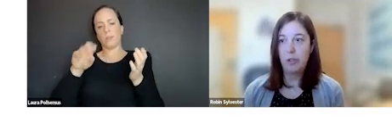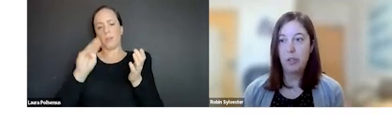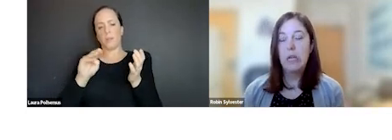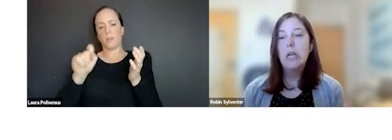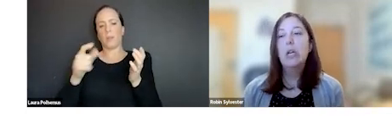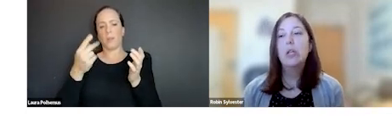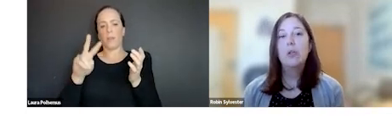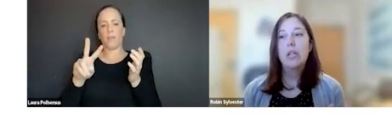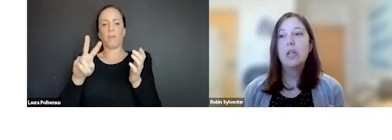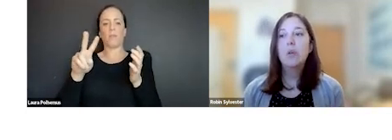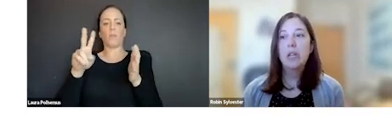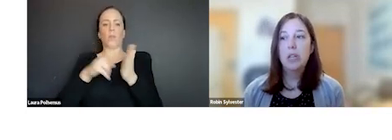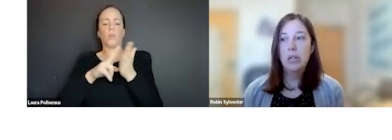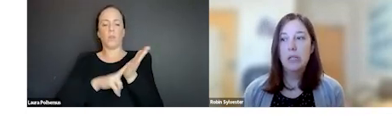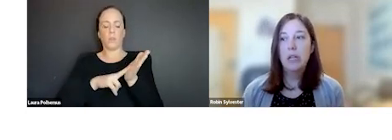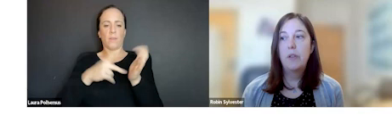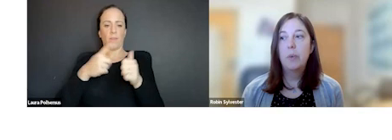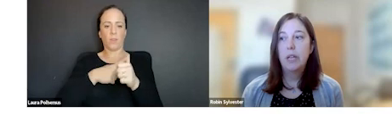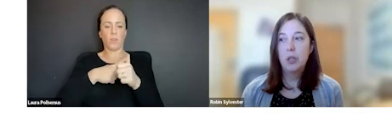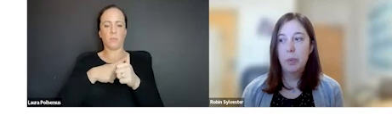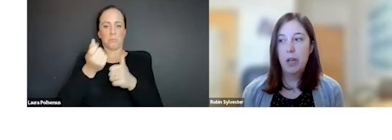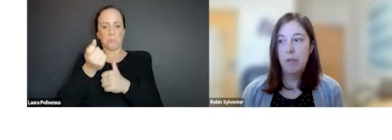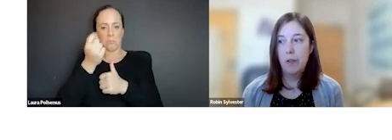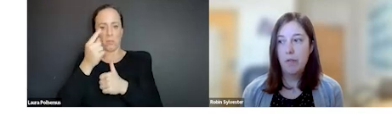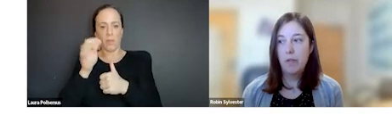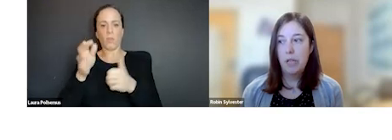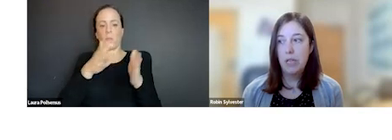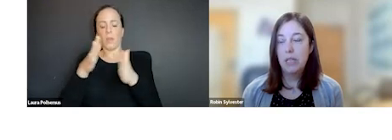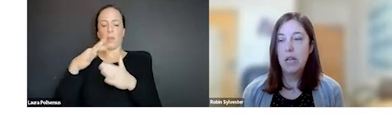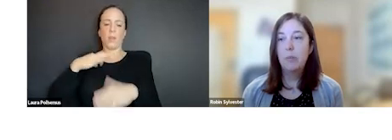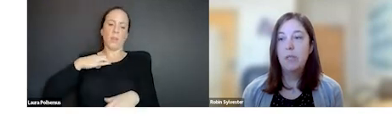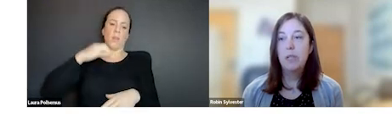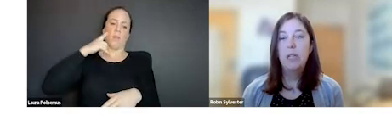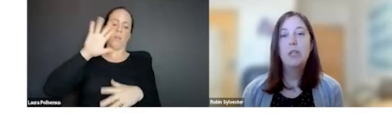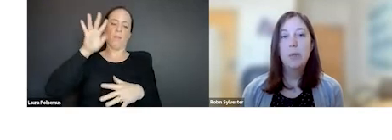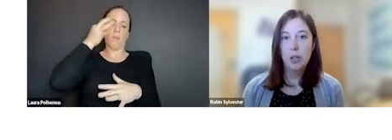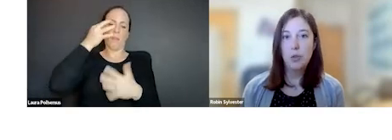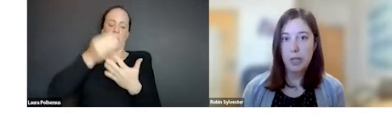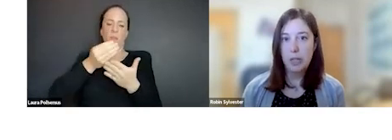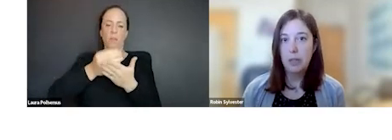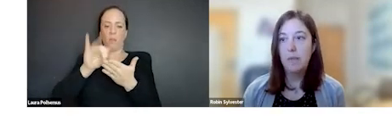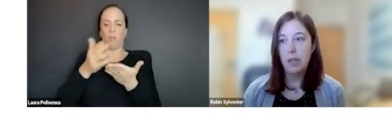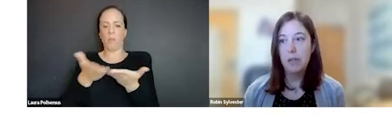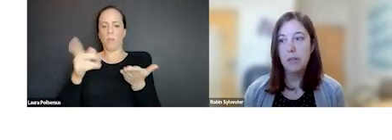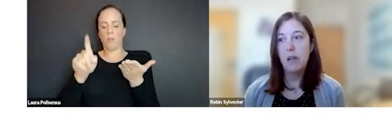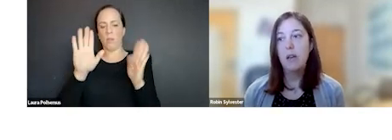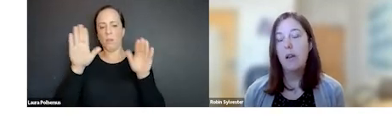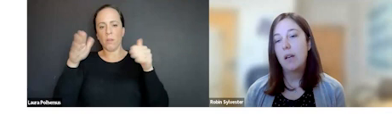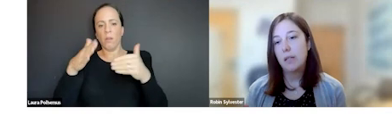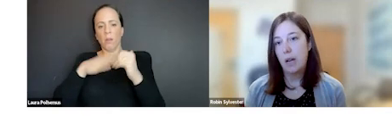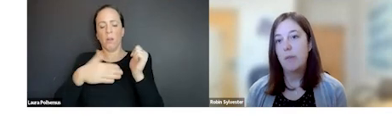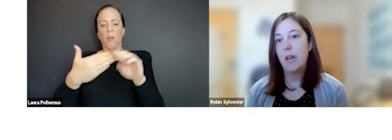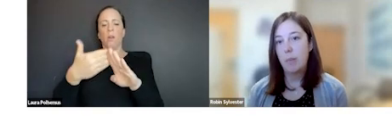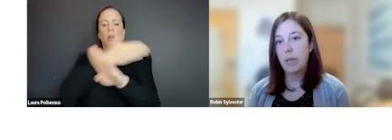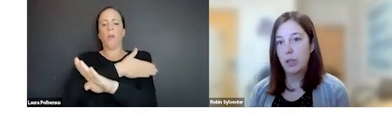registration first. So the takeaway here is that if you plan to apply for federal funding, these items need to be addressed in advance and not